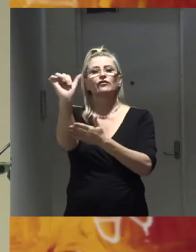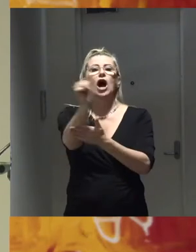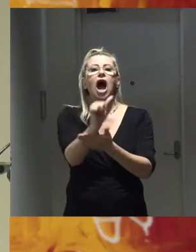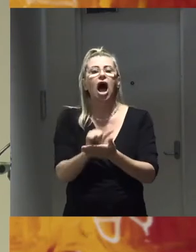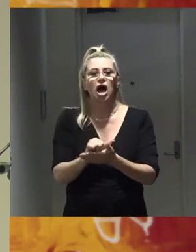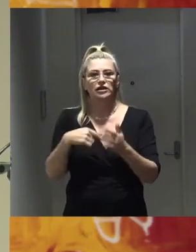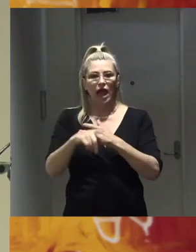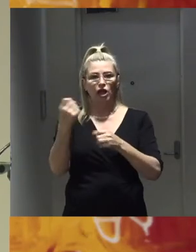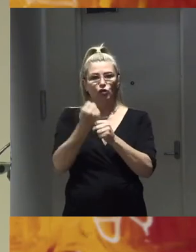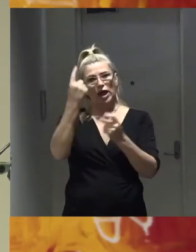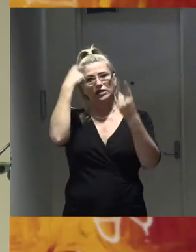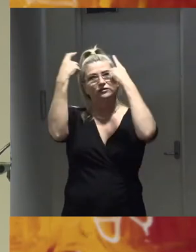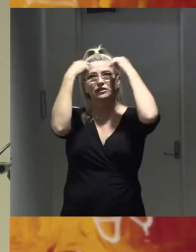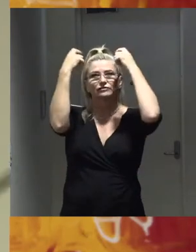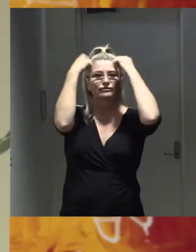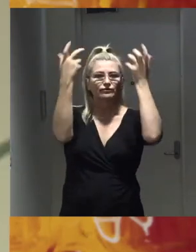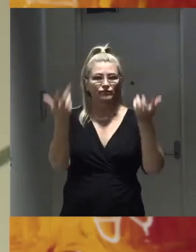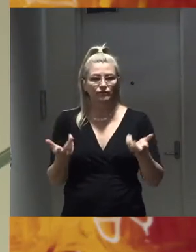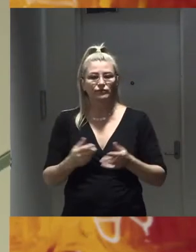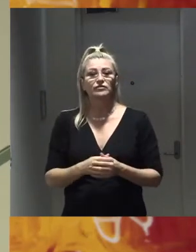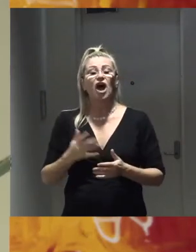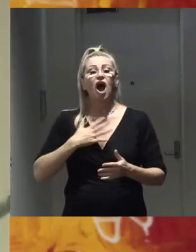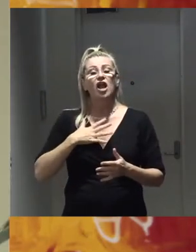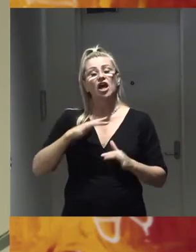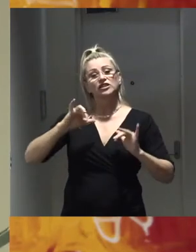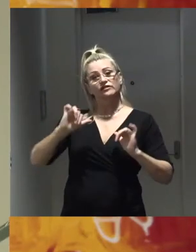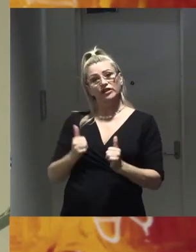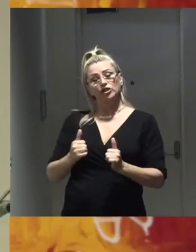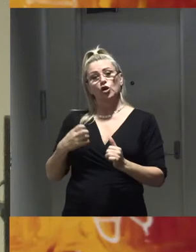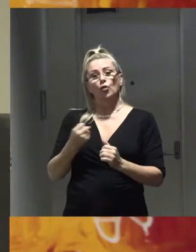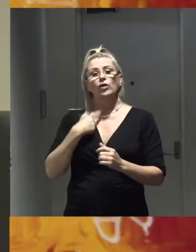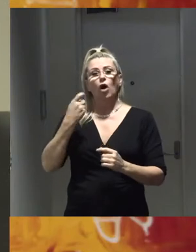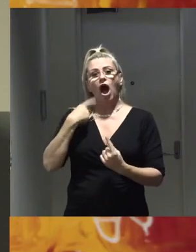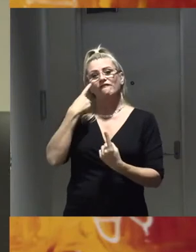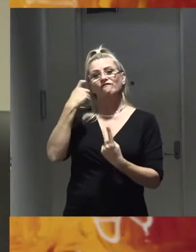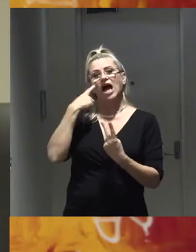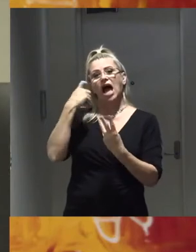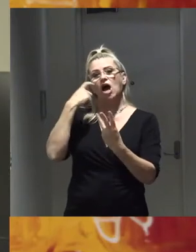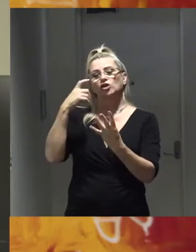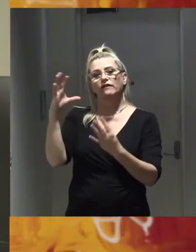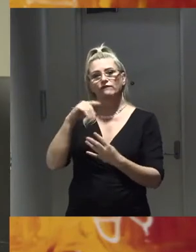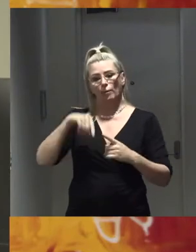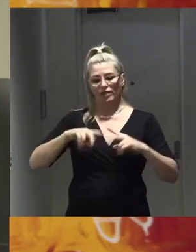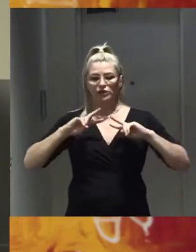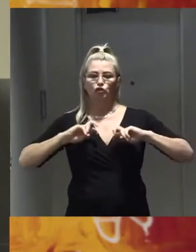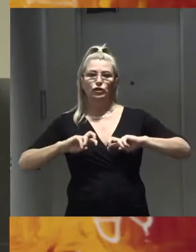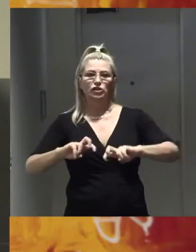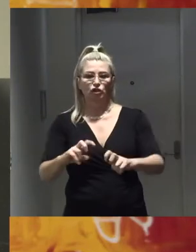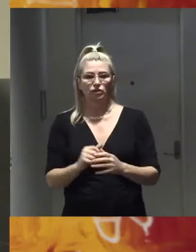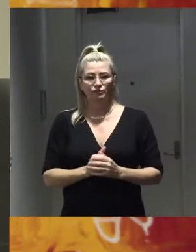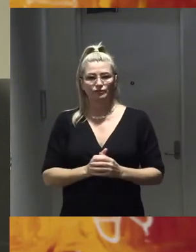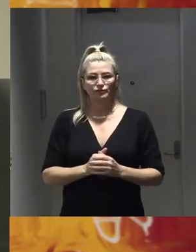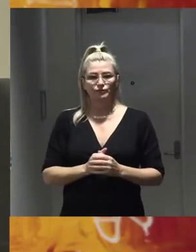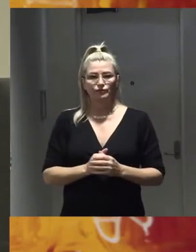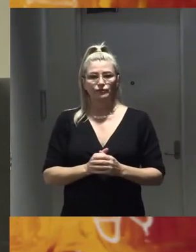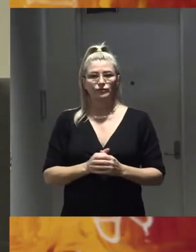creativity. And I'd like to conclude with a few key findings drawn from the extant research literature